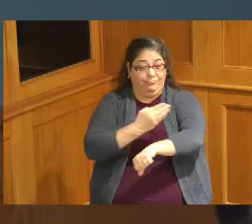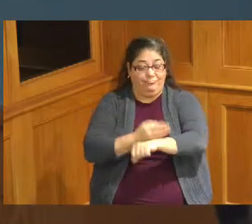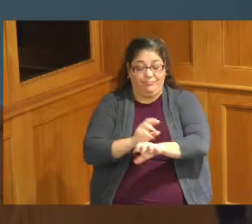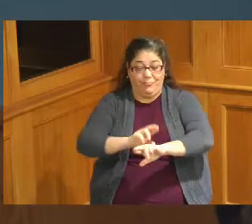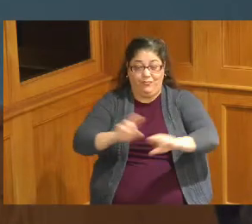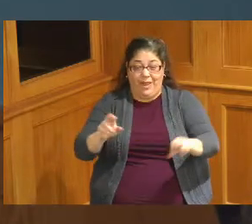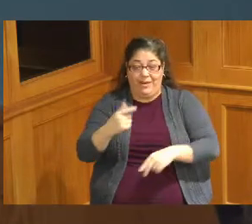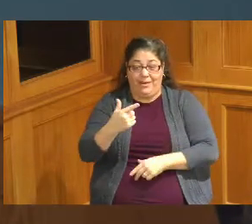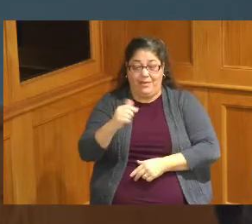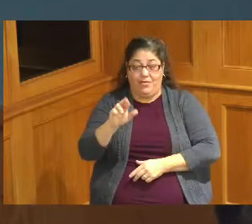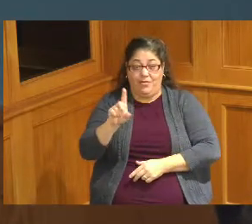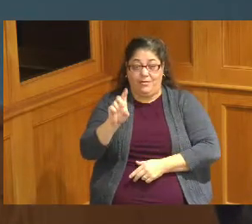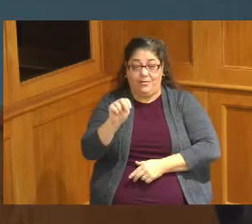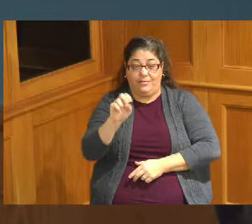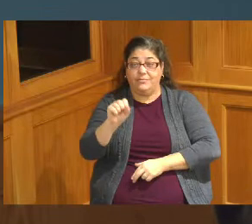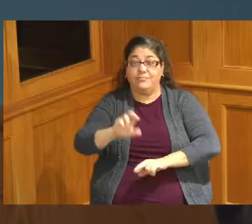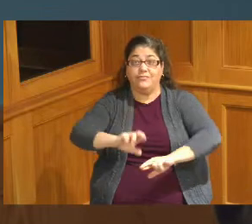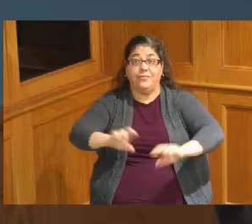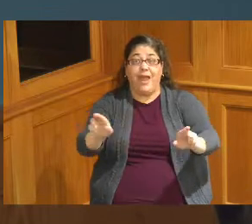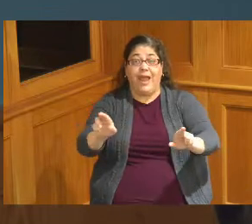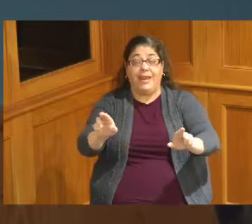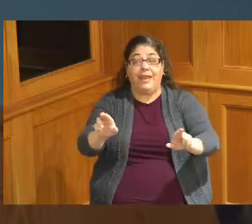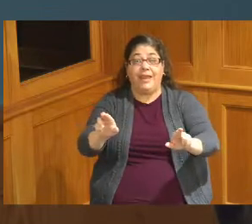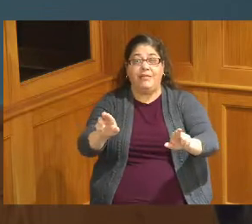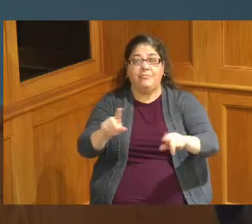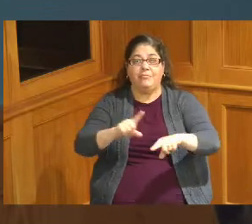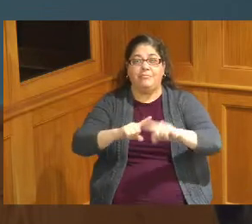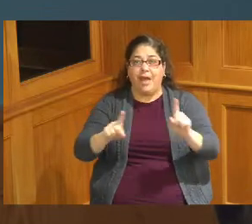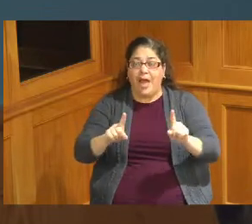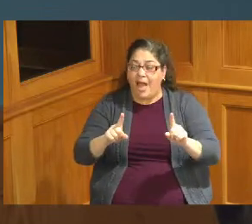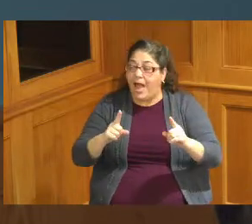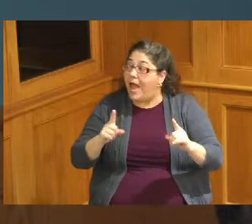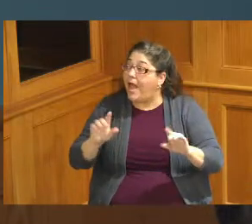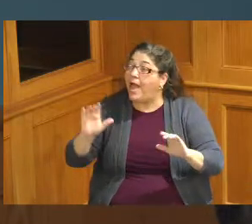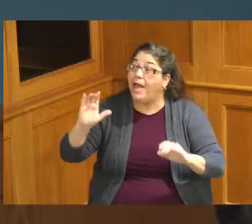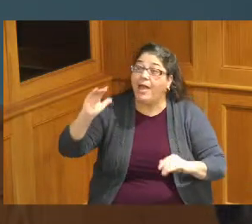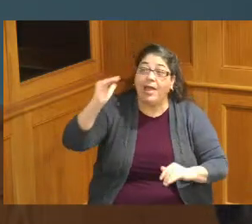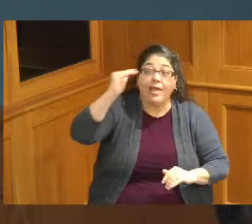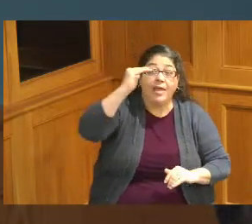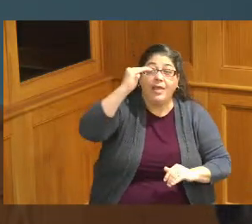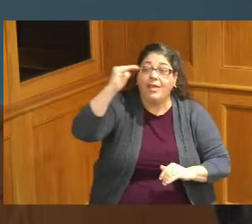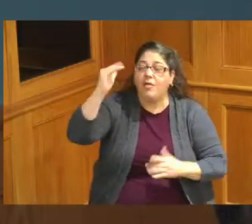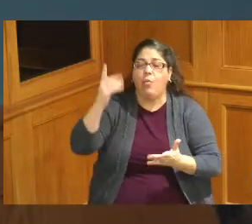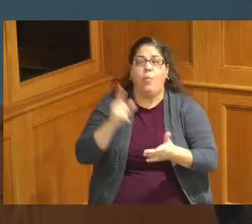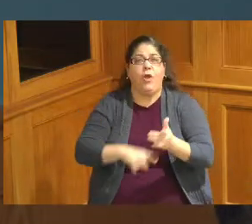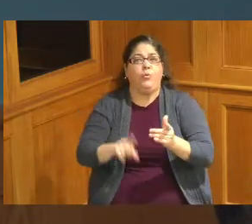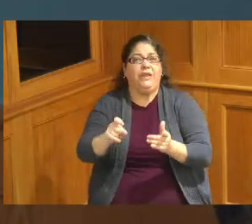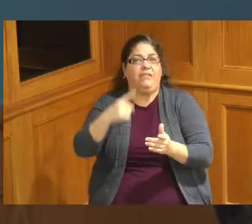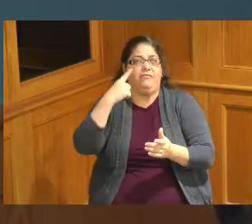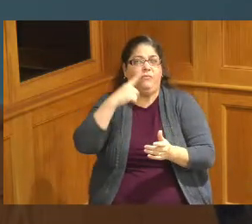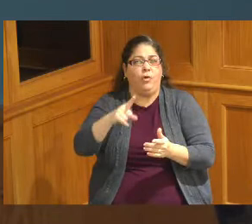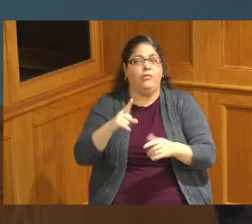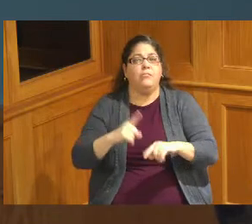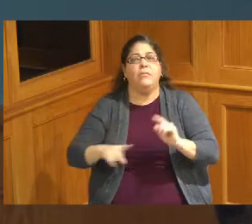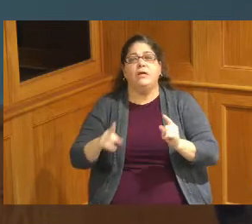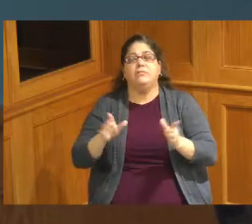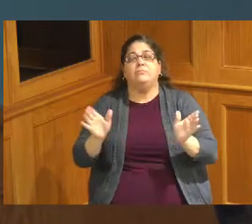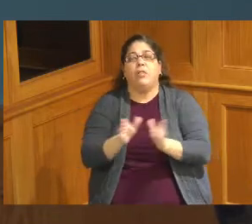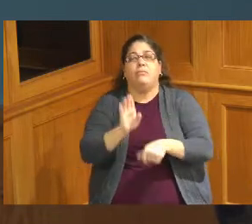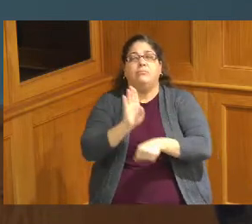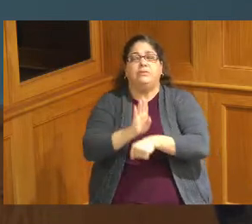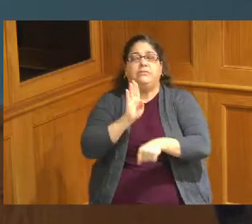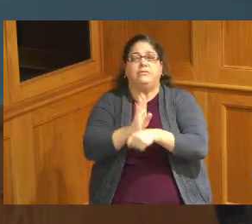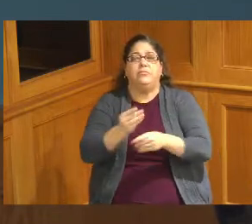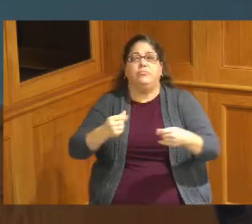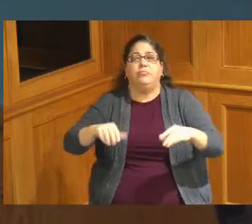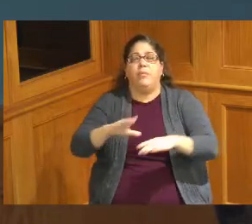gardens, but like, we didn't have anything like this. Now, I don't know if she would need it, but small business property ownership,